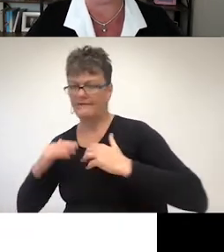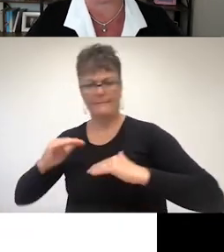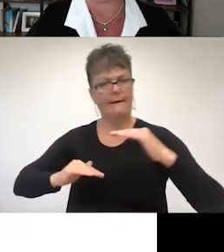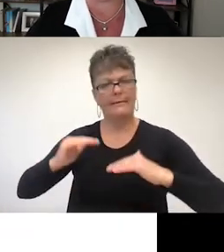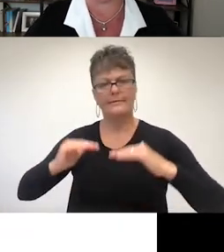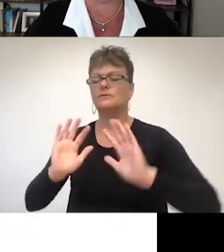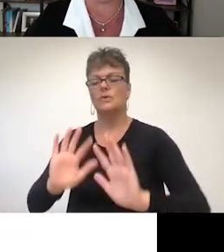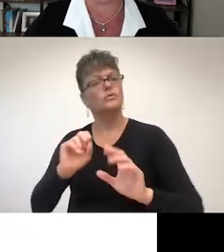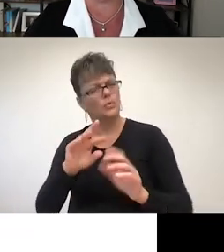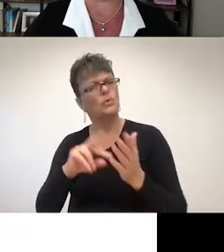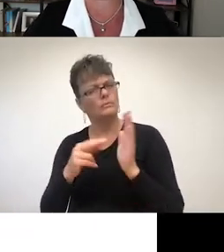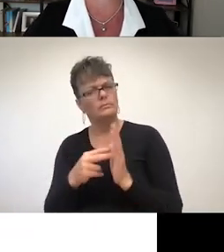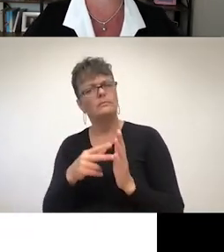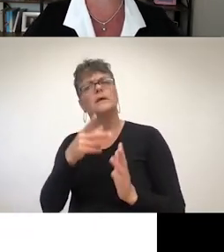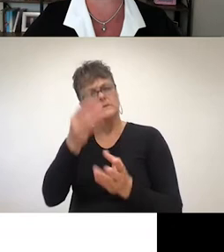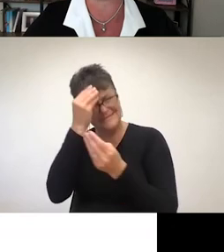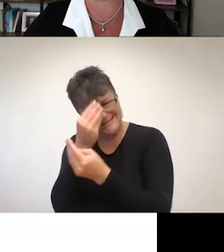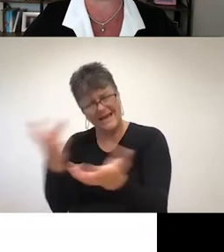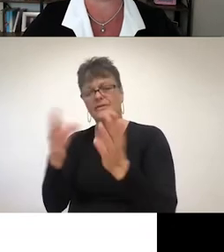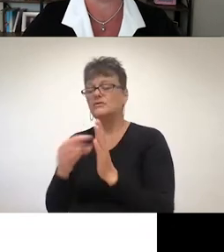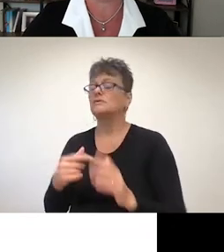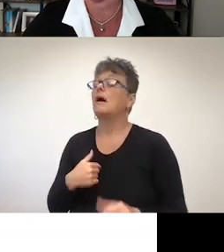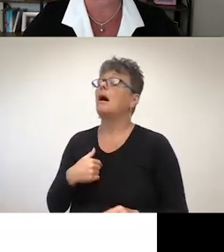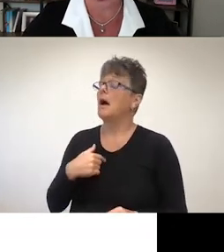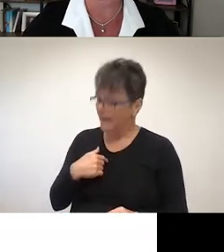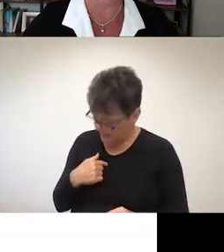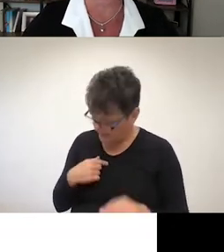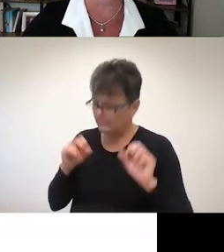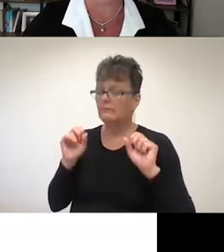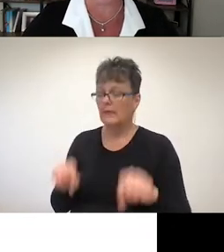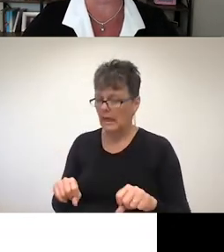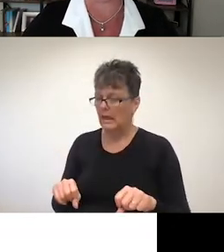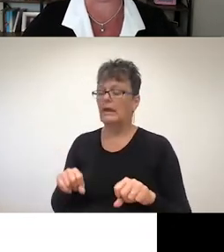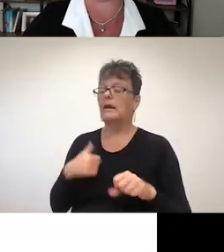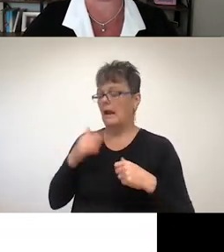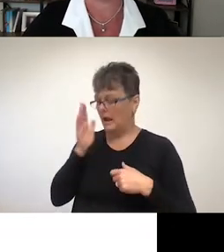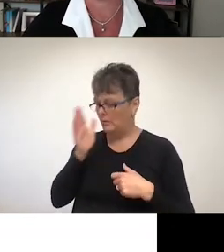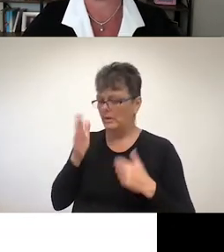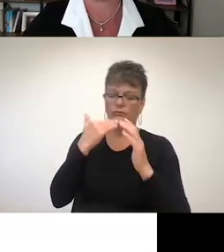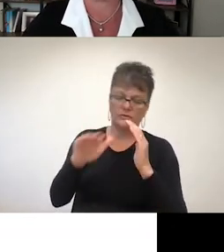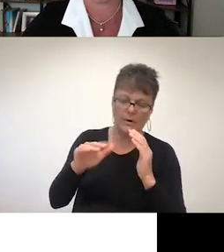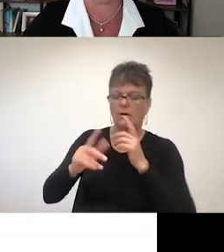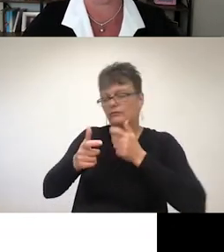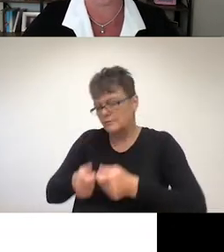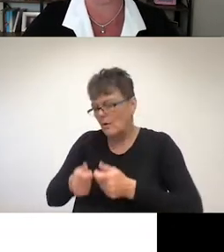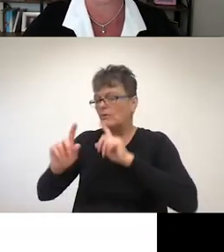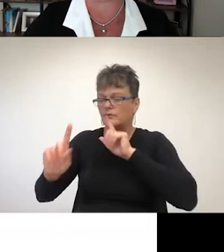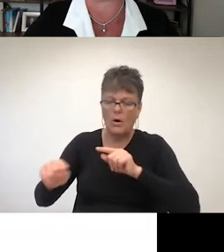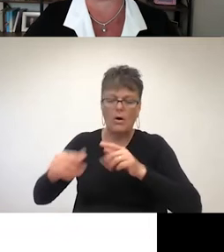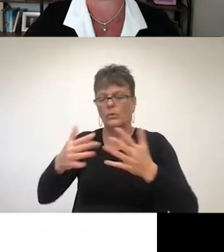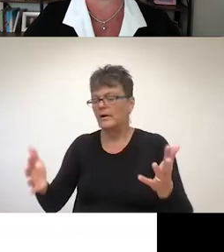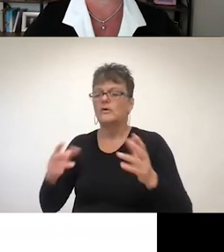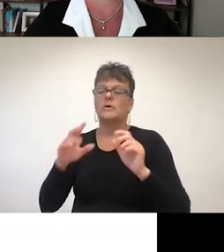how we are available to them. Let's encourage them to come to us, but let's also set realistic expectations. This could be something on your